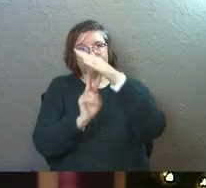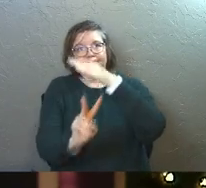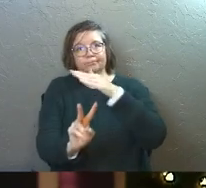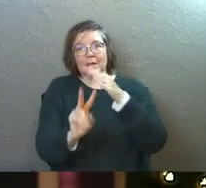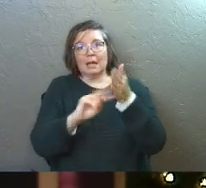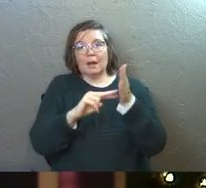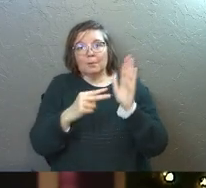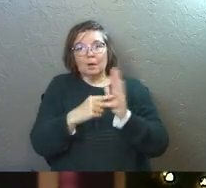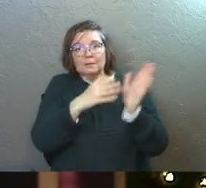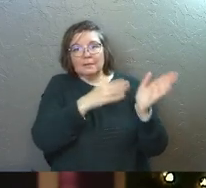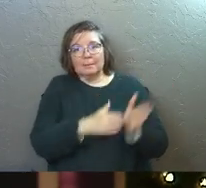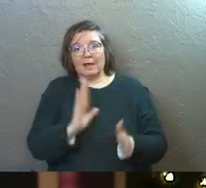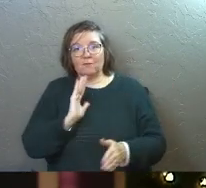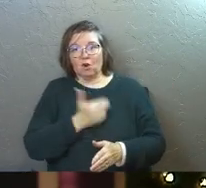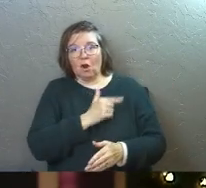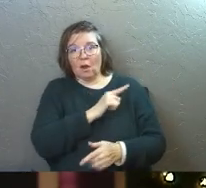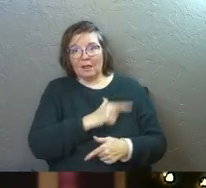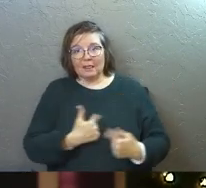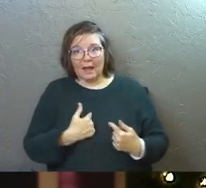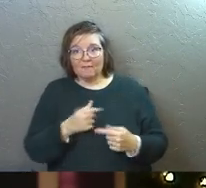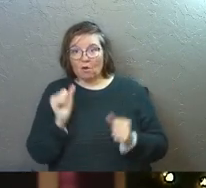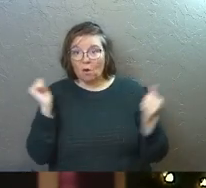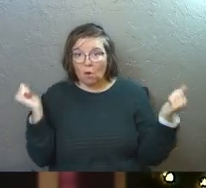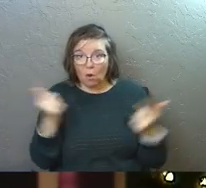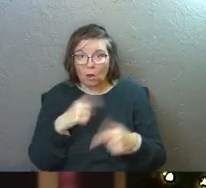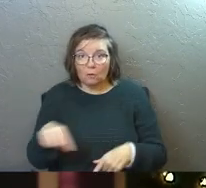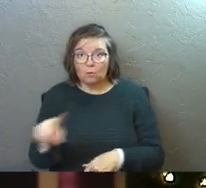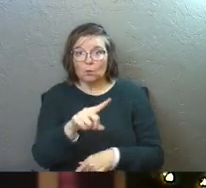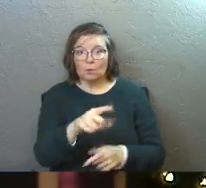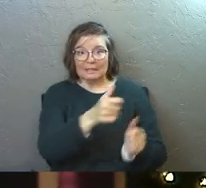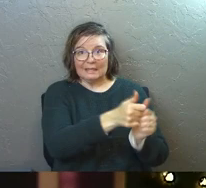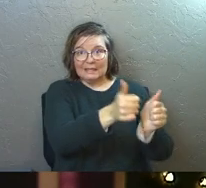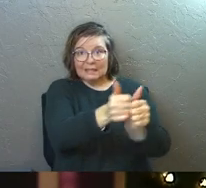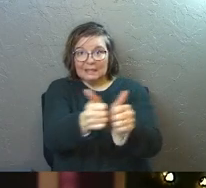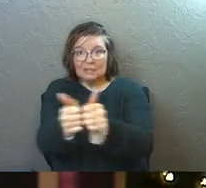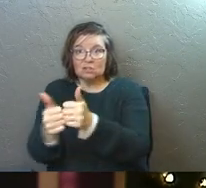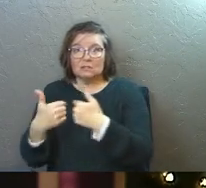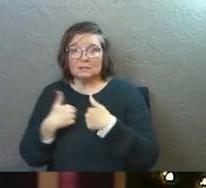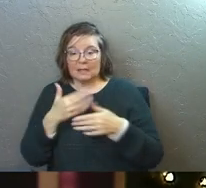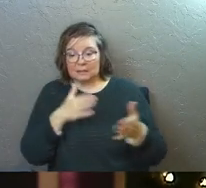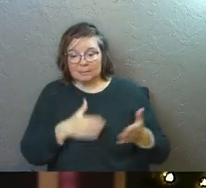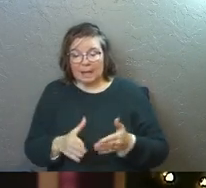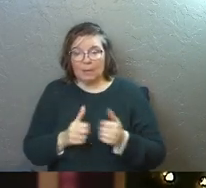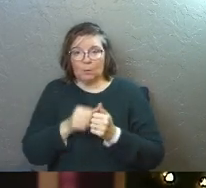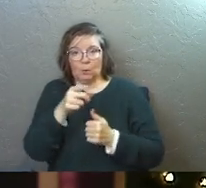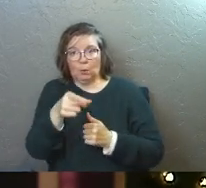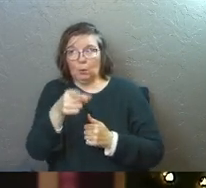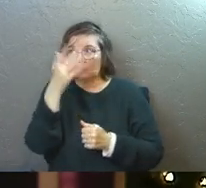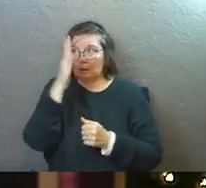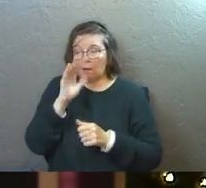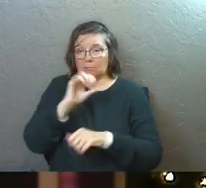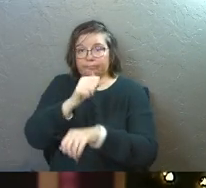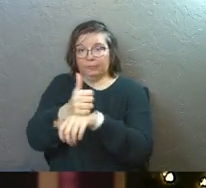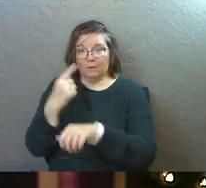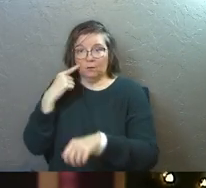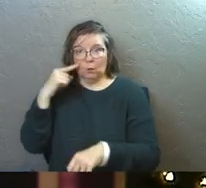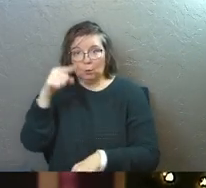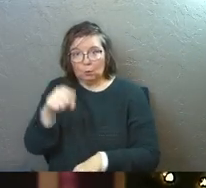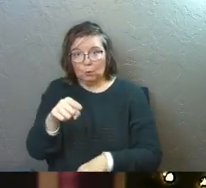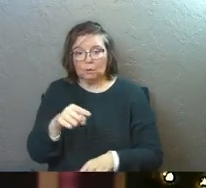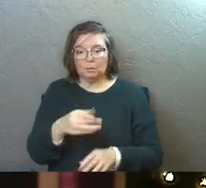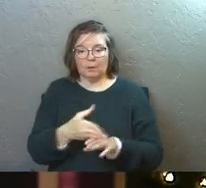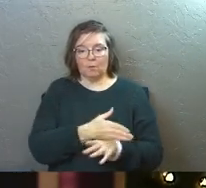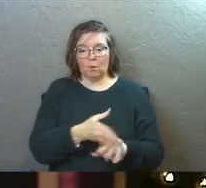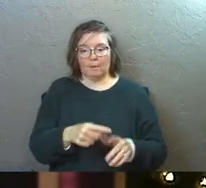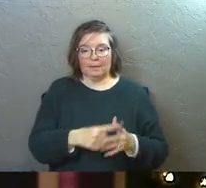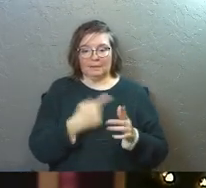for our lives. Every single one of us, in an individual way, in an individual relationship with him, he says, "I've laid this out for you. Before